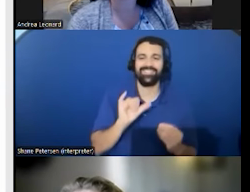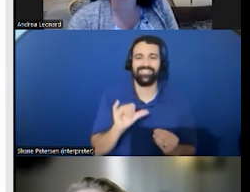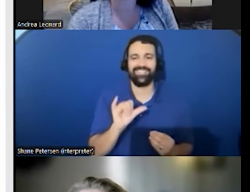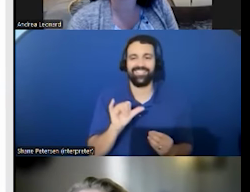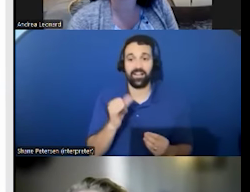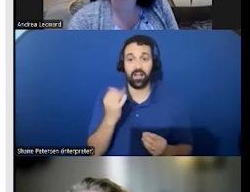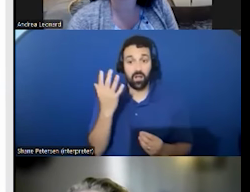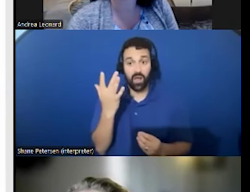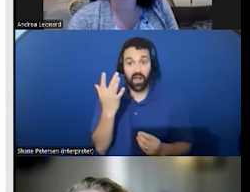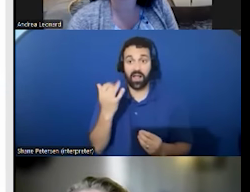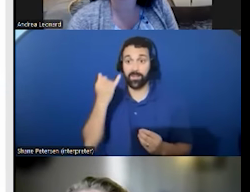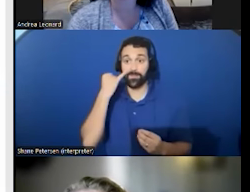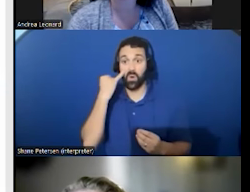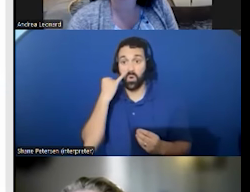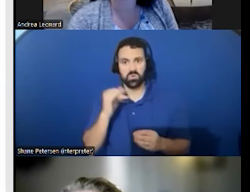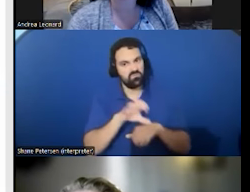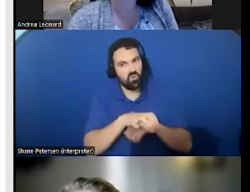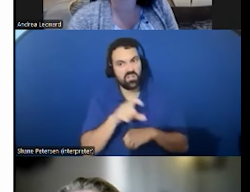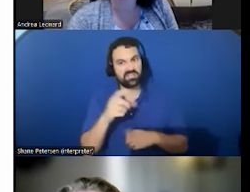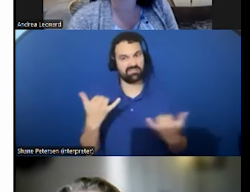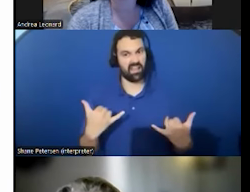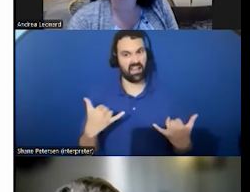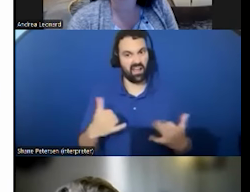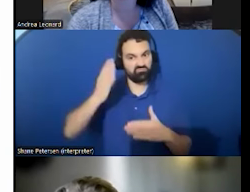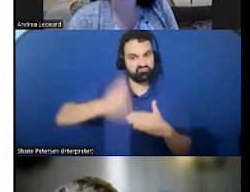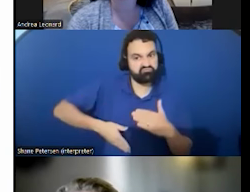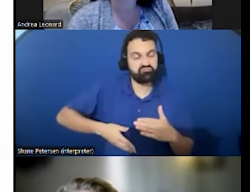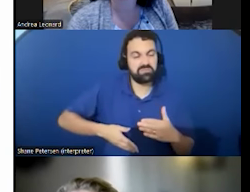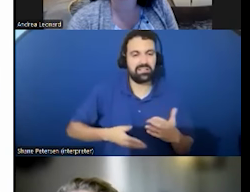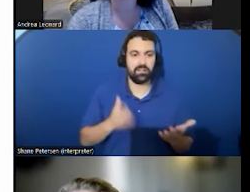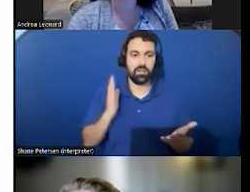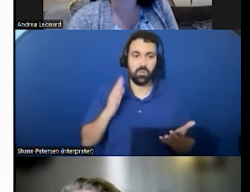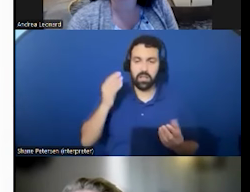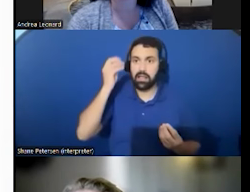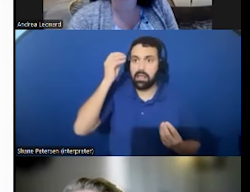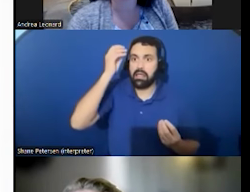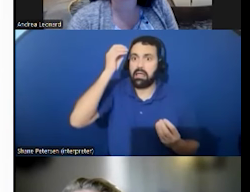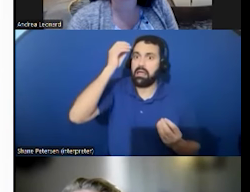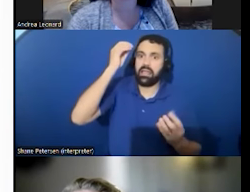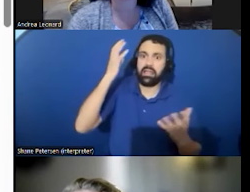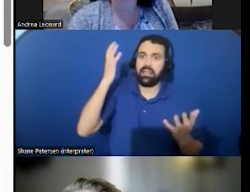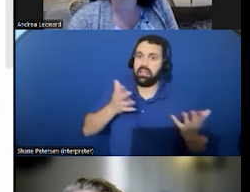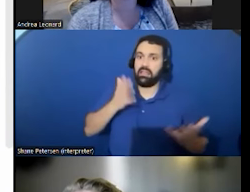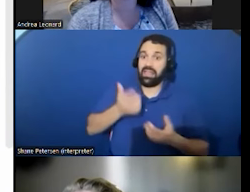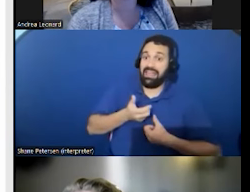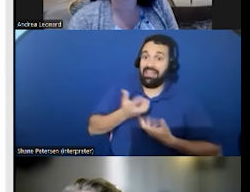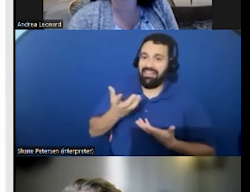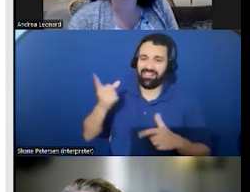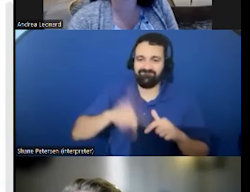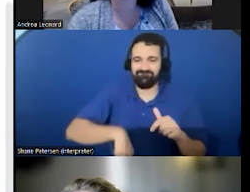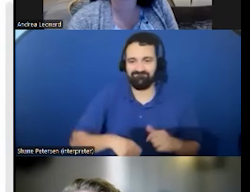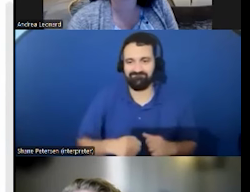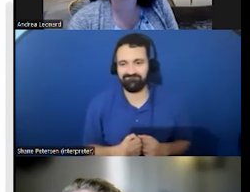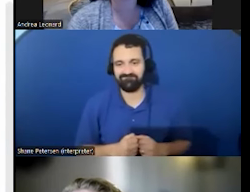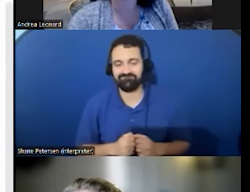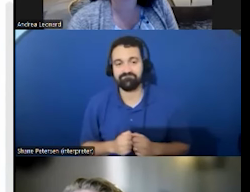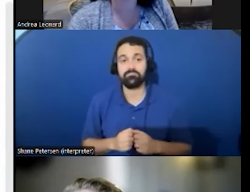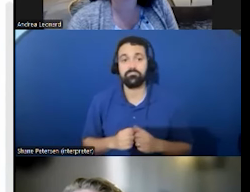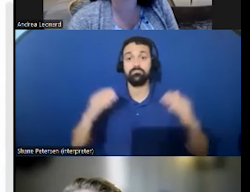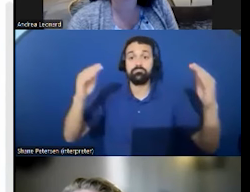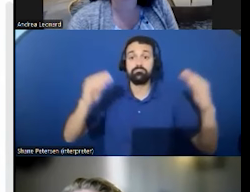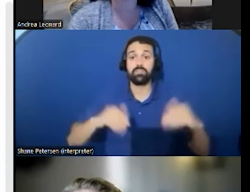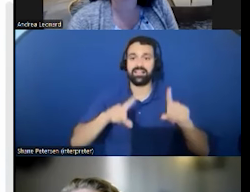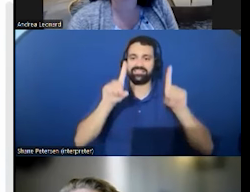not going to be as reflective and as useful. Next, we are going to look at quizzes.